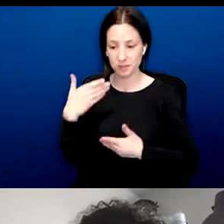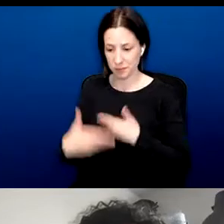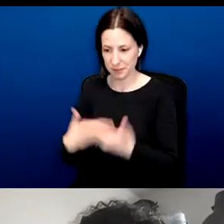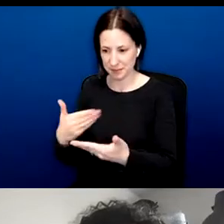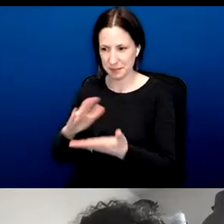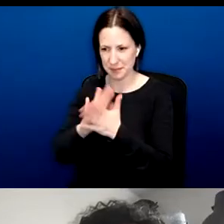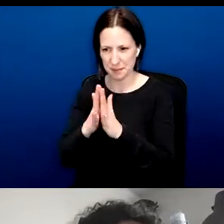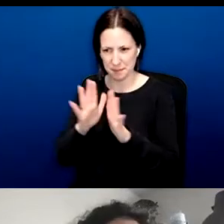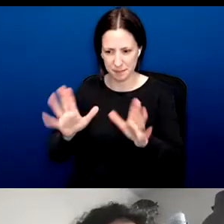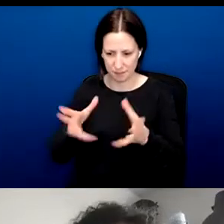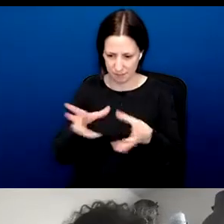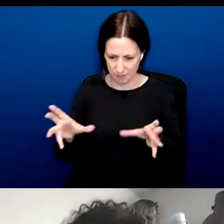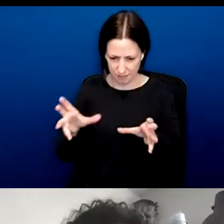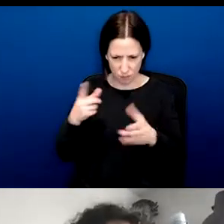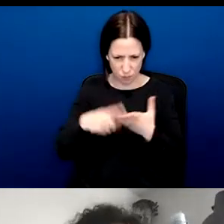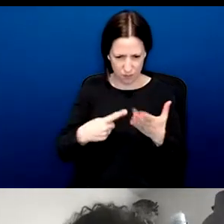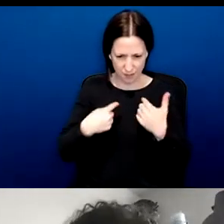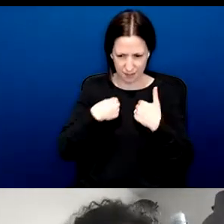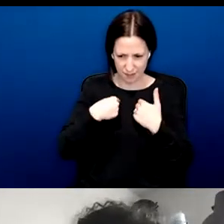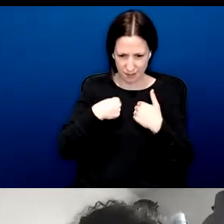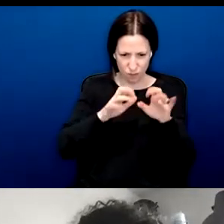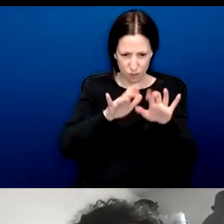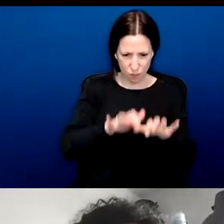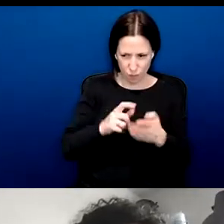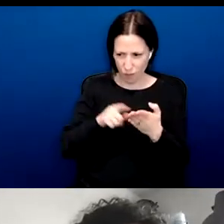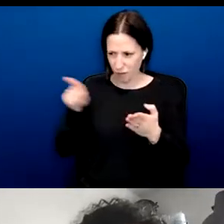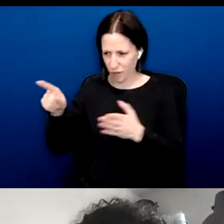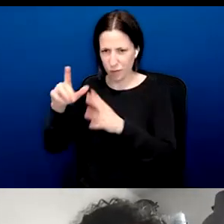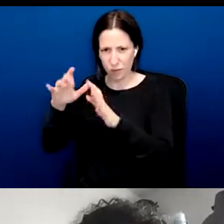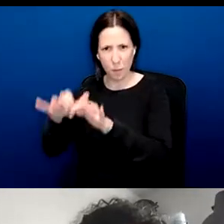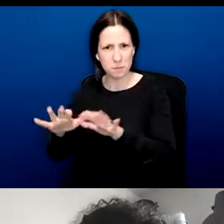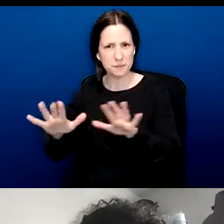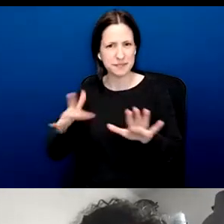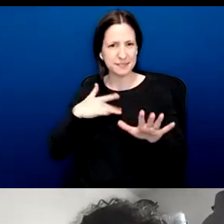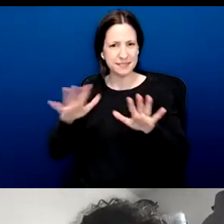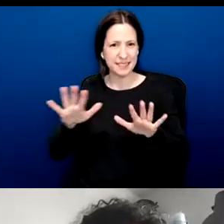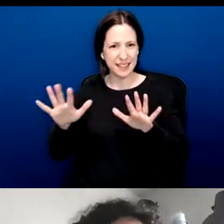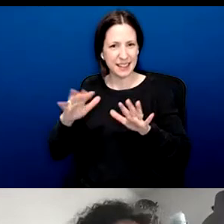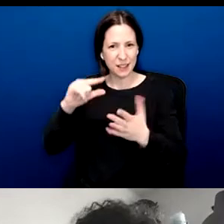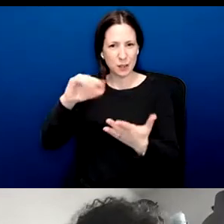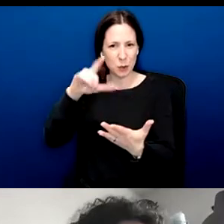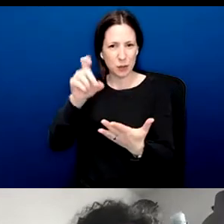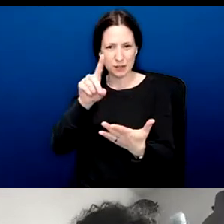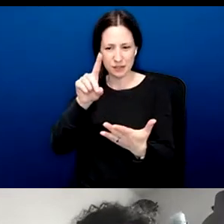difficult to remember what you wrote and what your co-author wrote on the Google Doc.